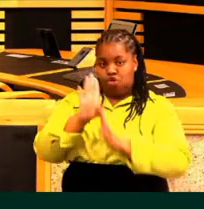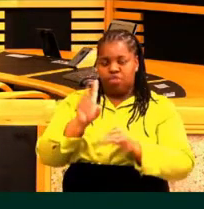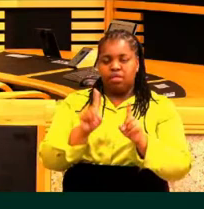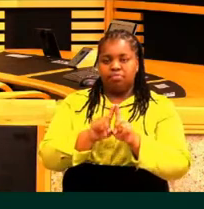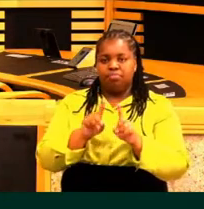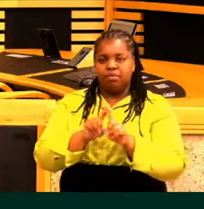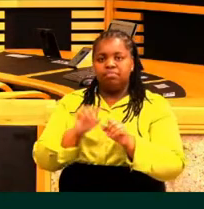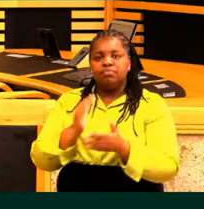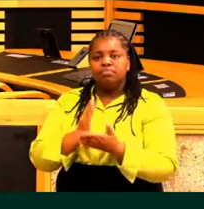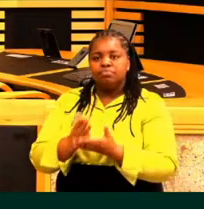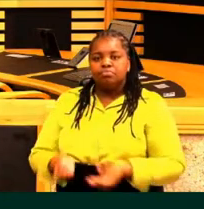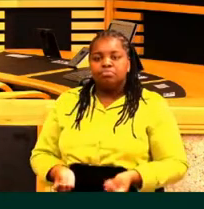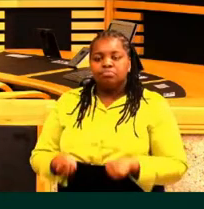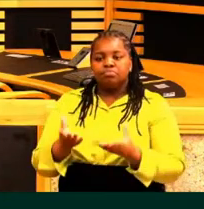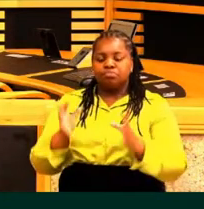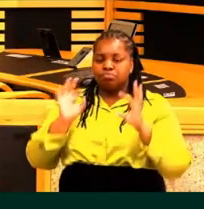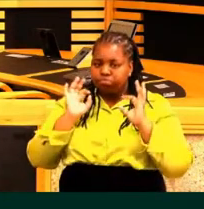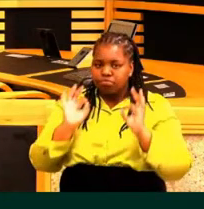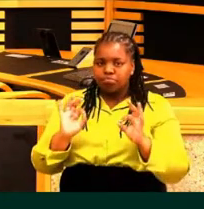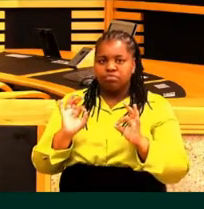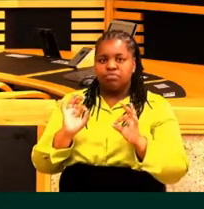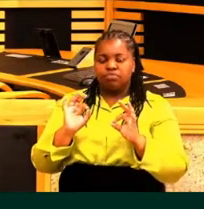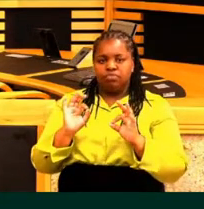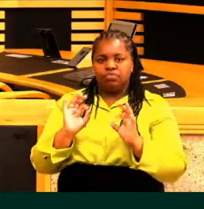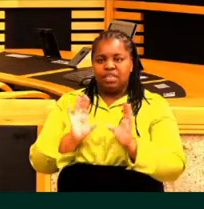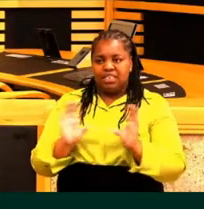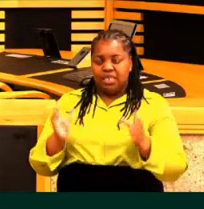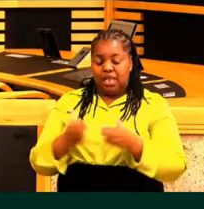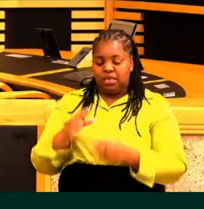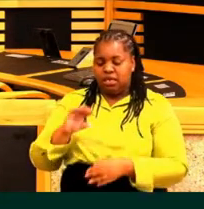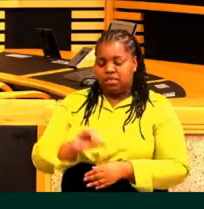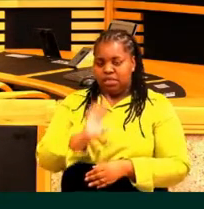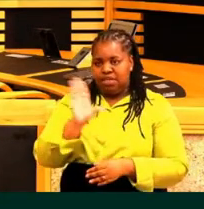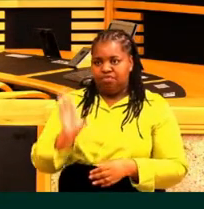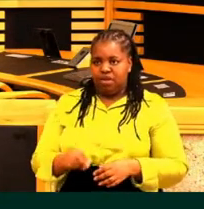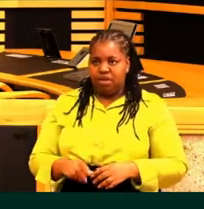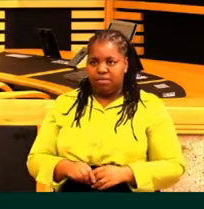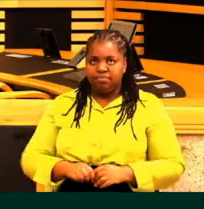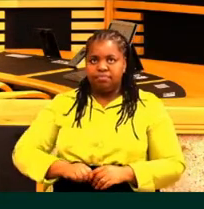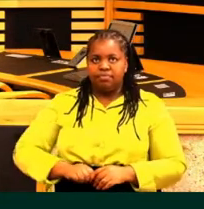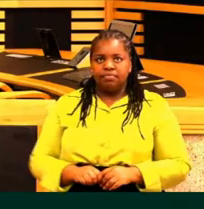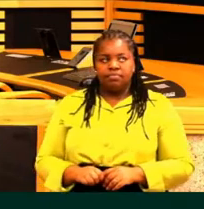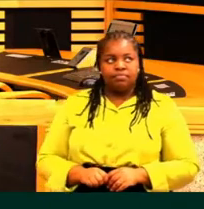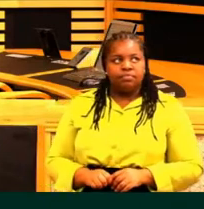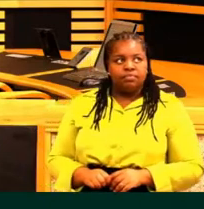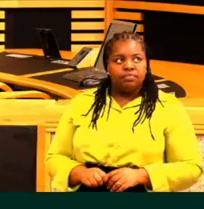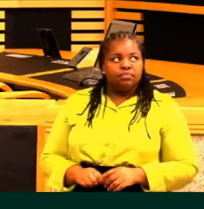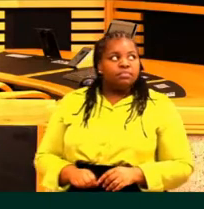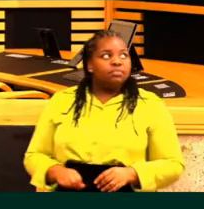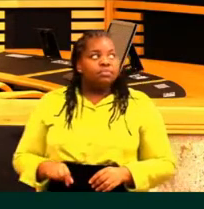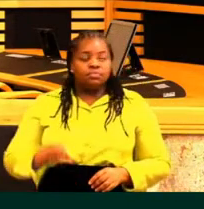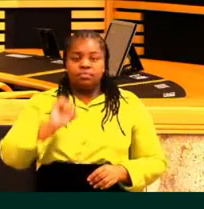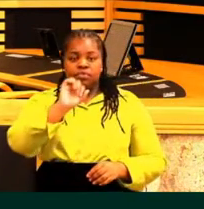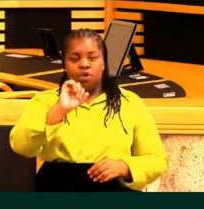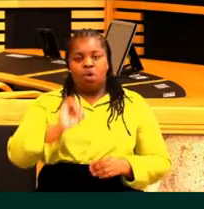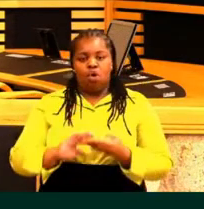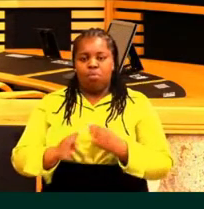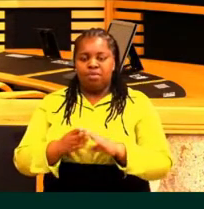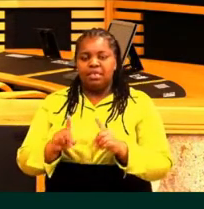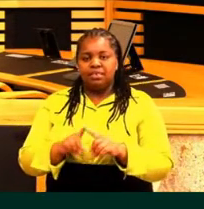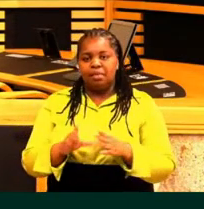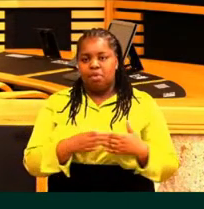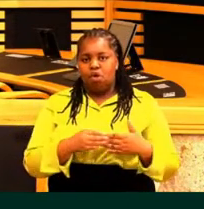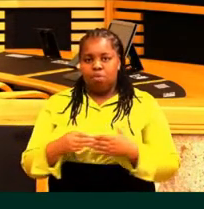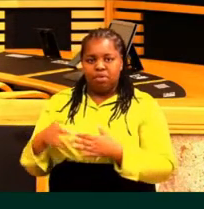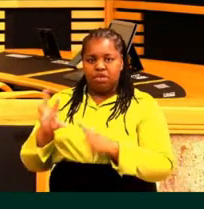in the automative manufacturing sector in South Africa his community engagement and Leadership